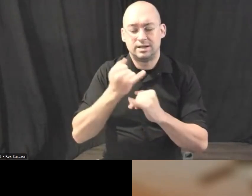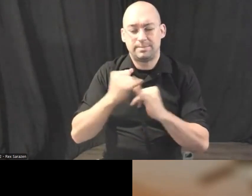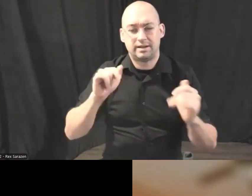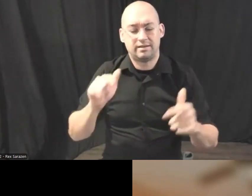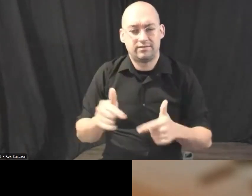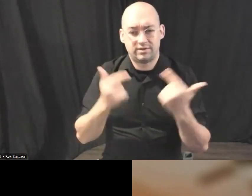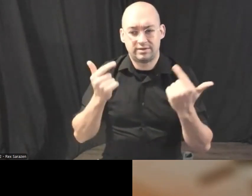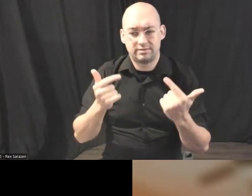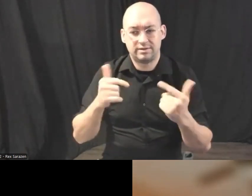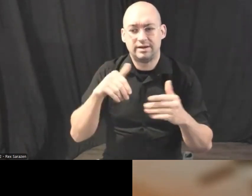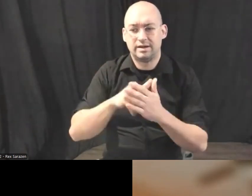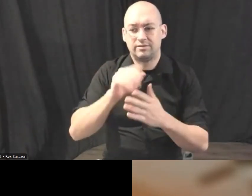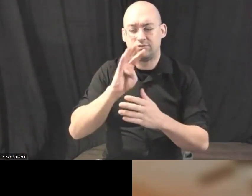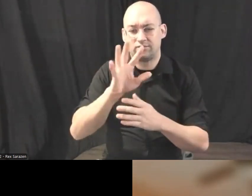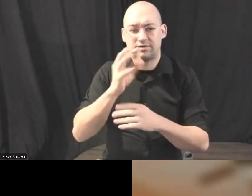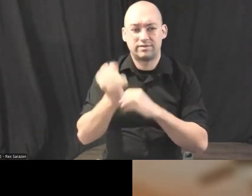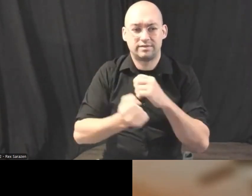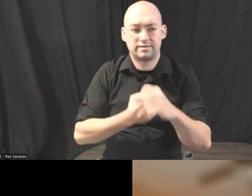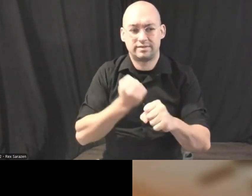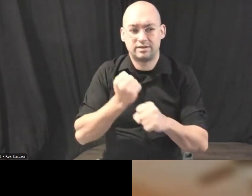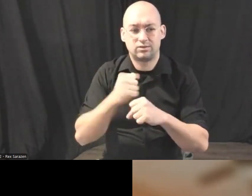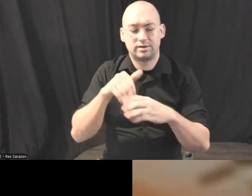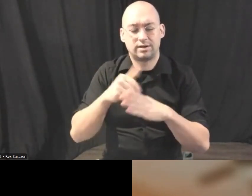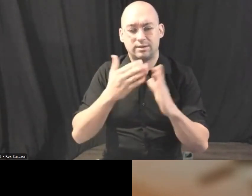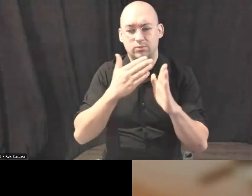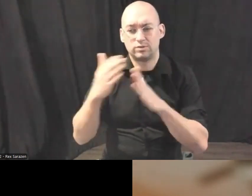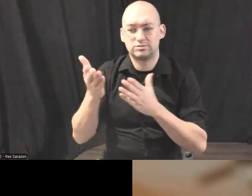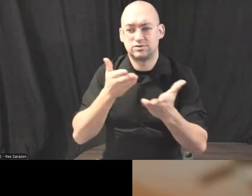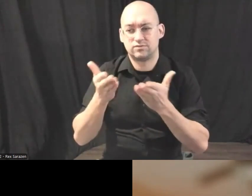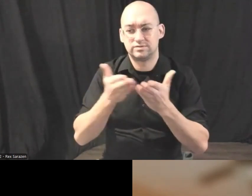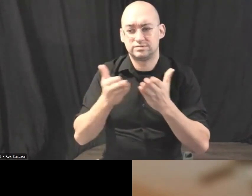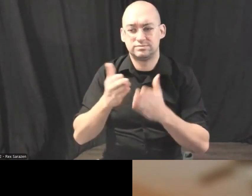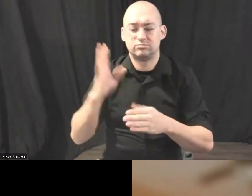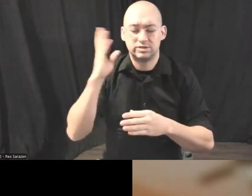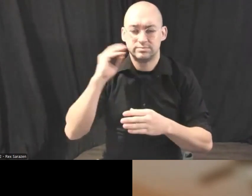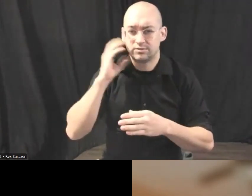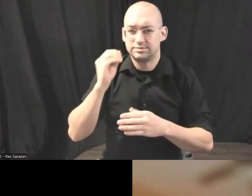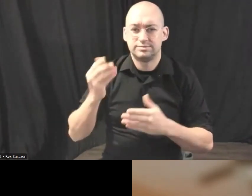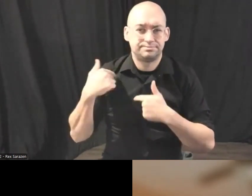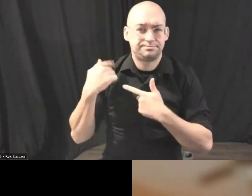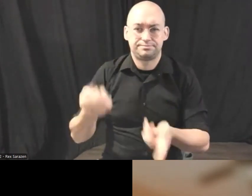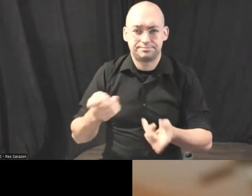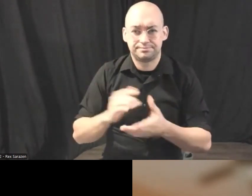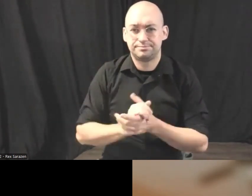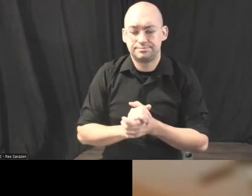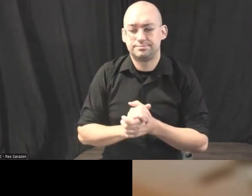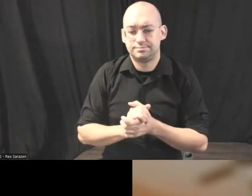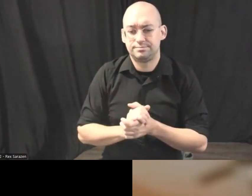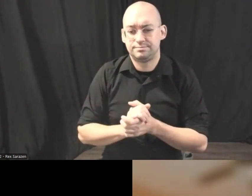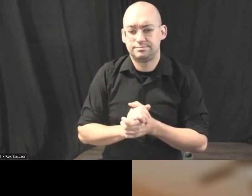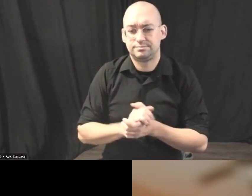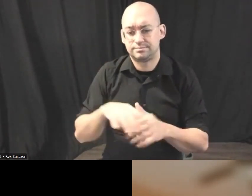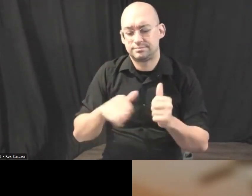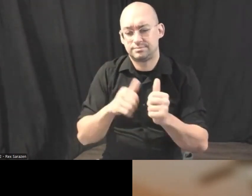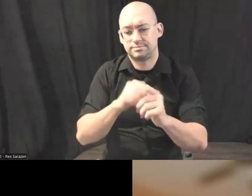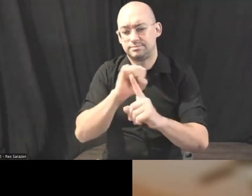in our 45th year of community service, so we've been through it. And we've tracked behind situation